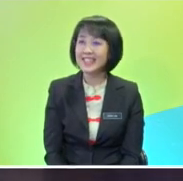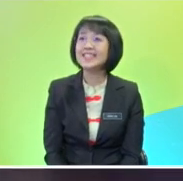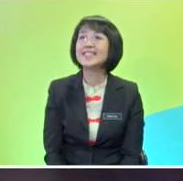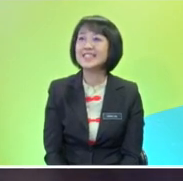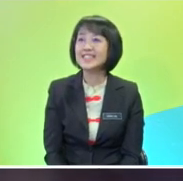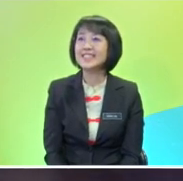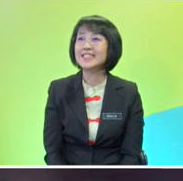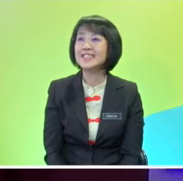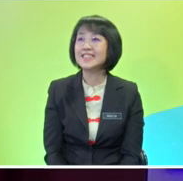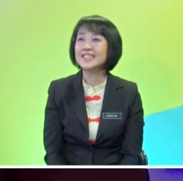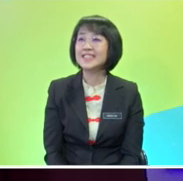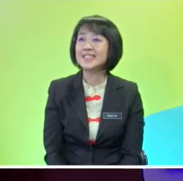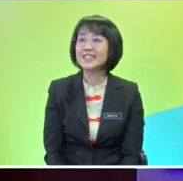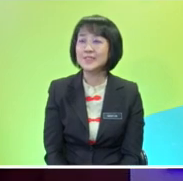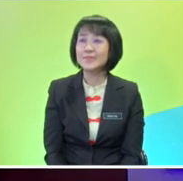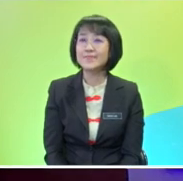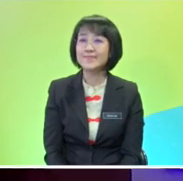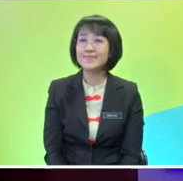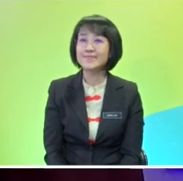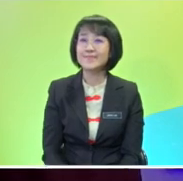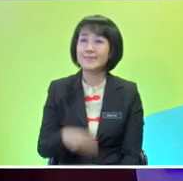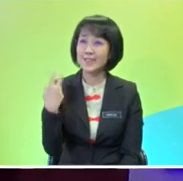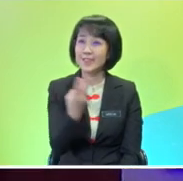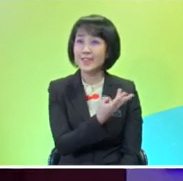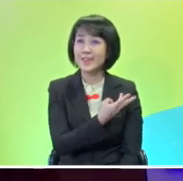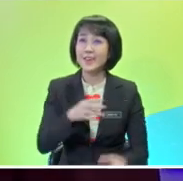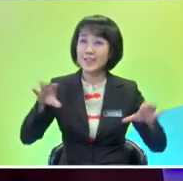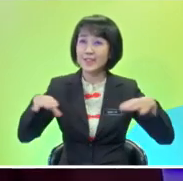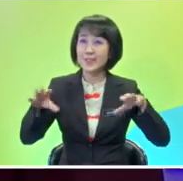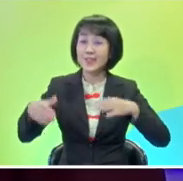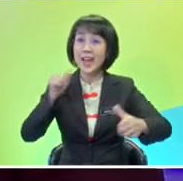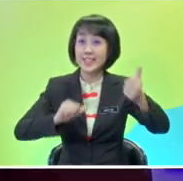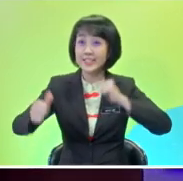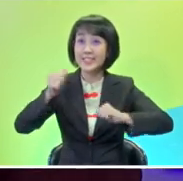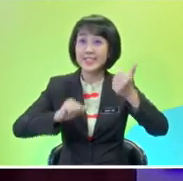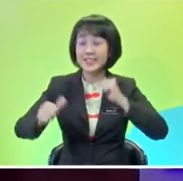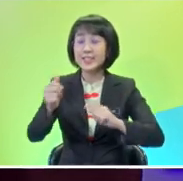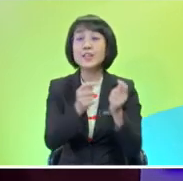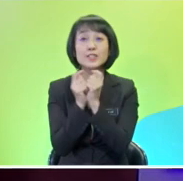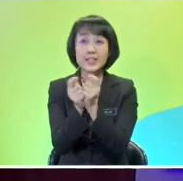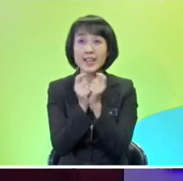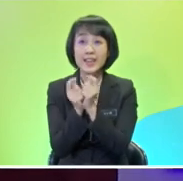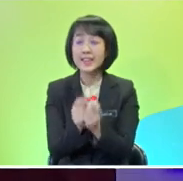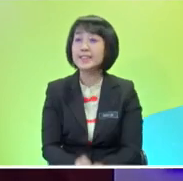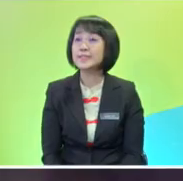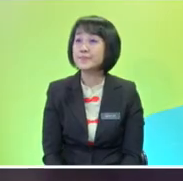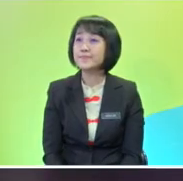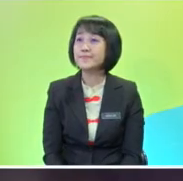The second part, we'll all do it together. Oh, okay. Okay, let's have Nasiwa. Would you like to do the next part for